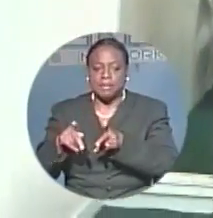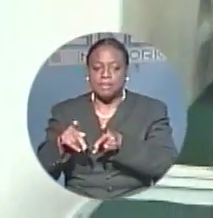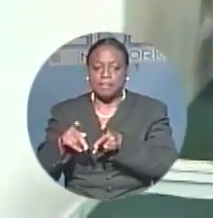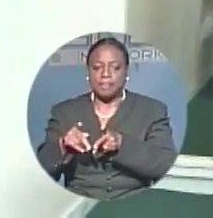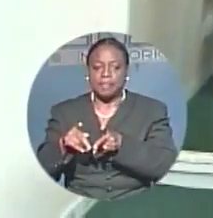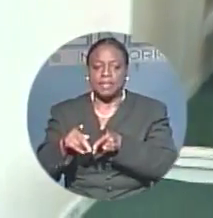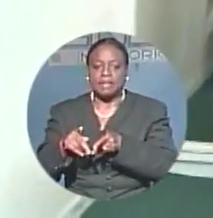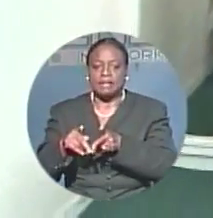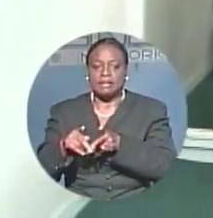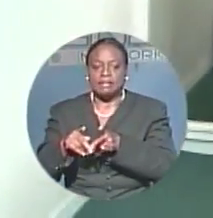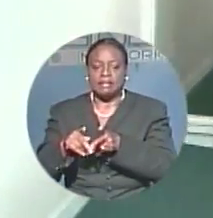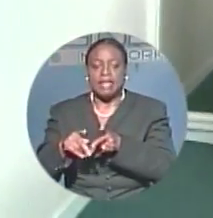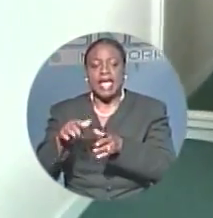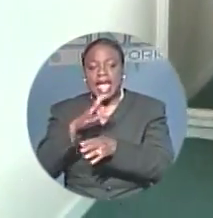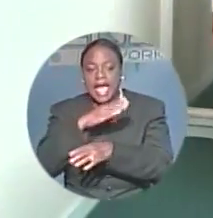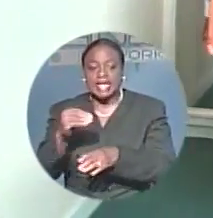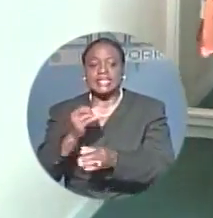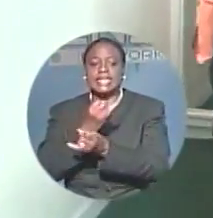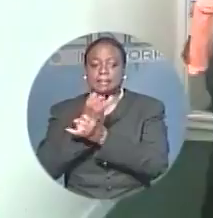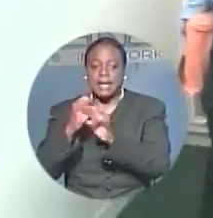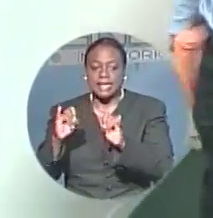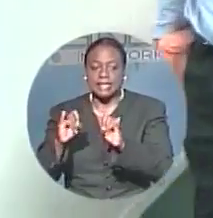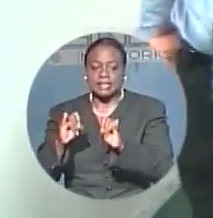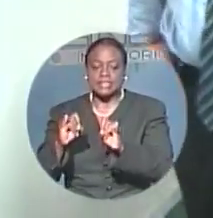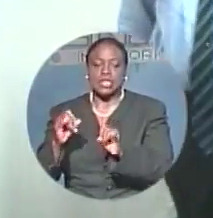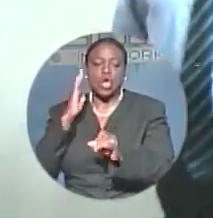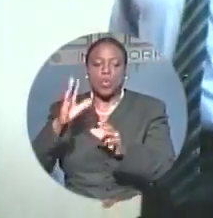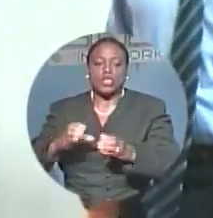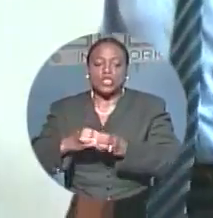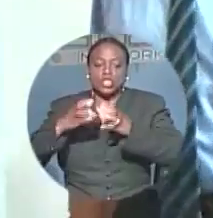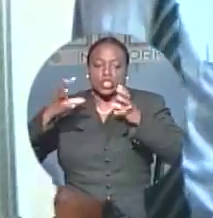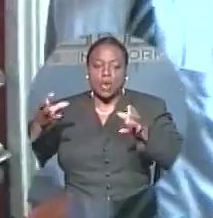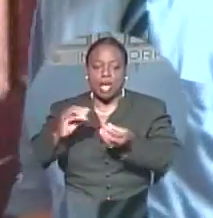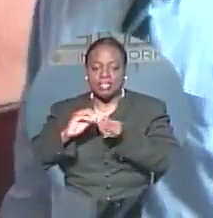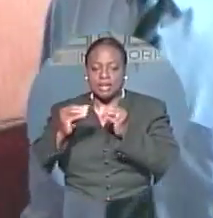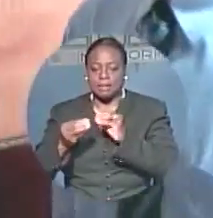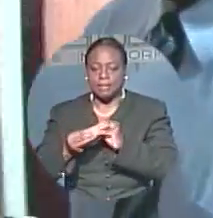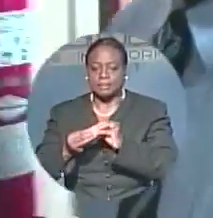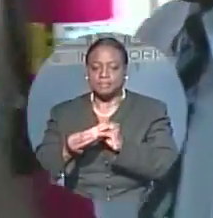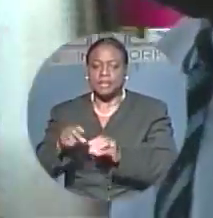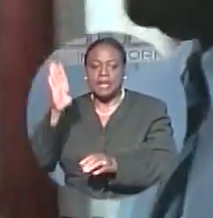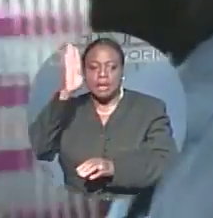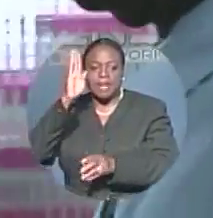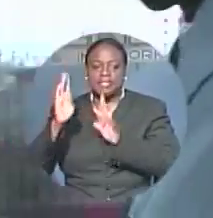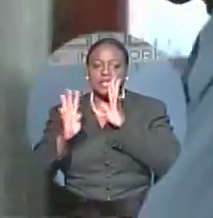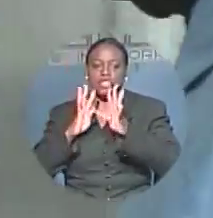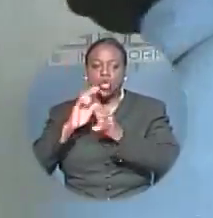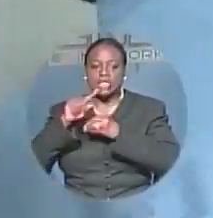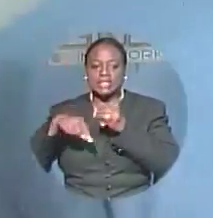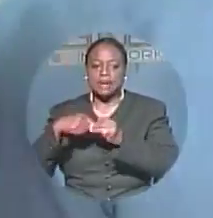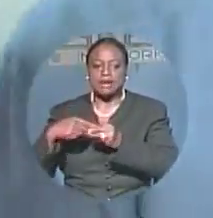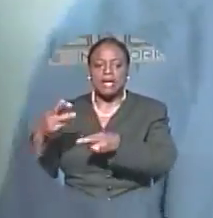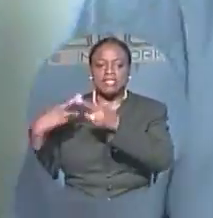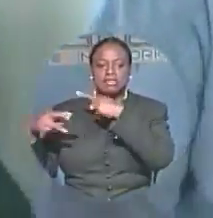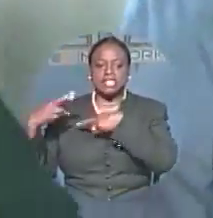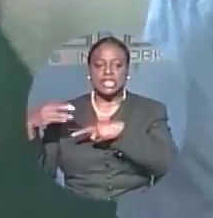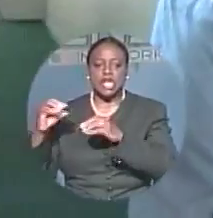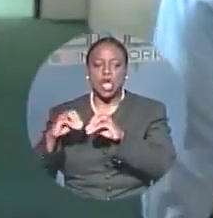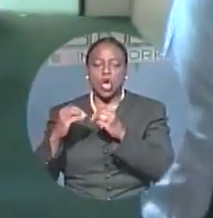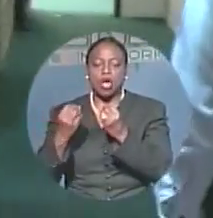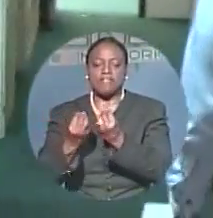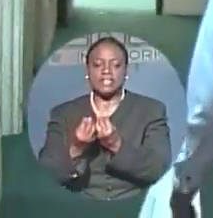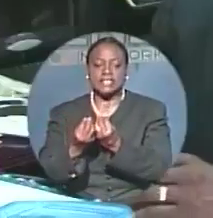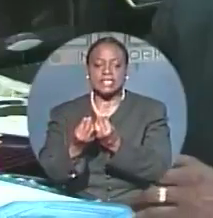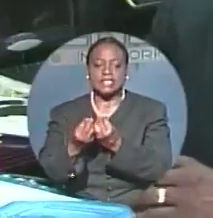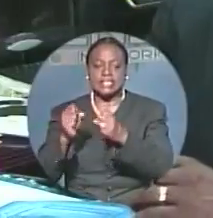parties and independent candidates will swell the number. Bethel talks about the returning officers stationed at the nomination